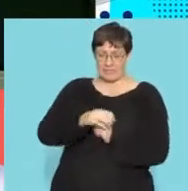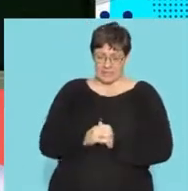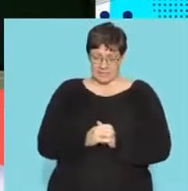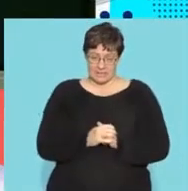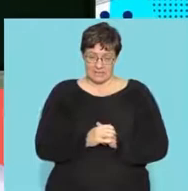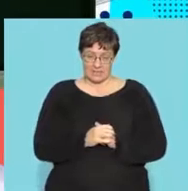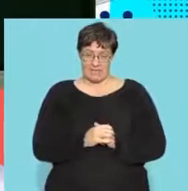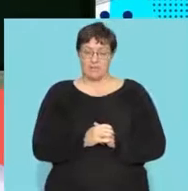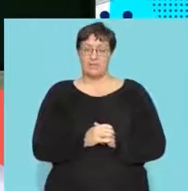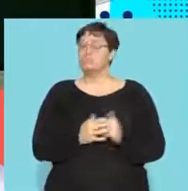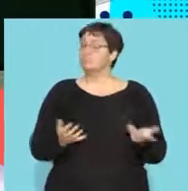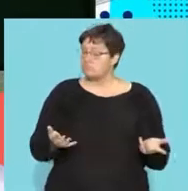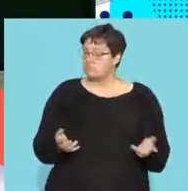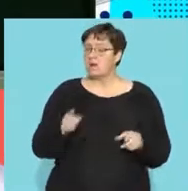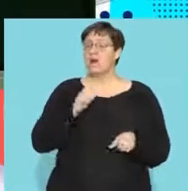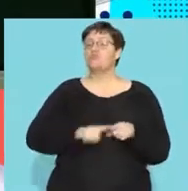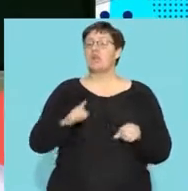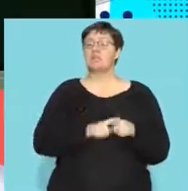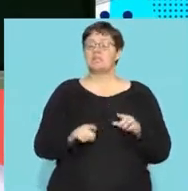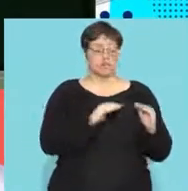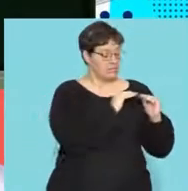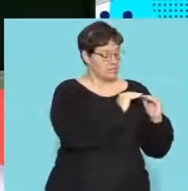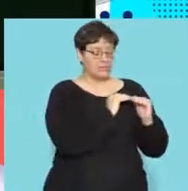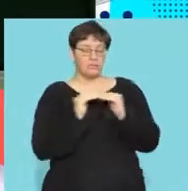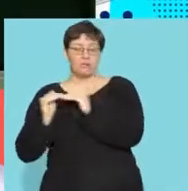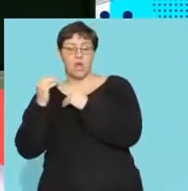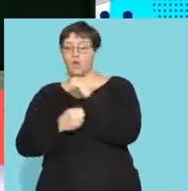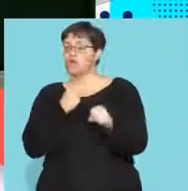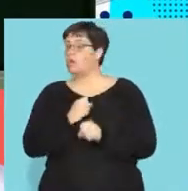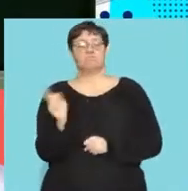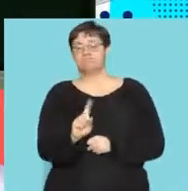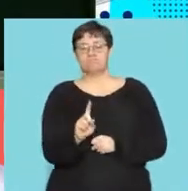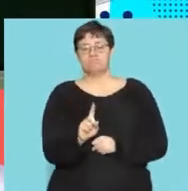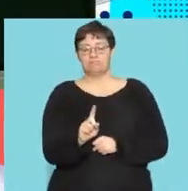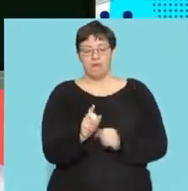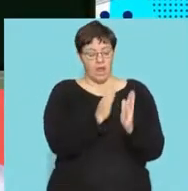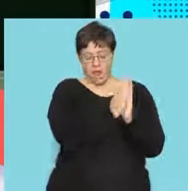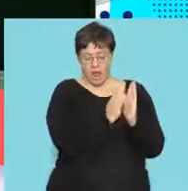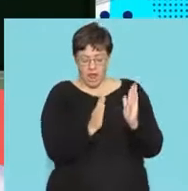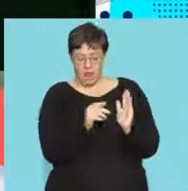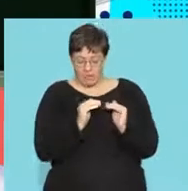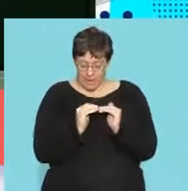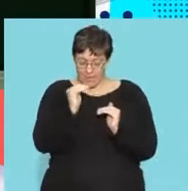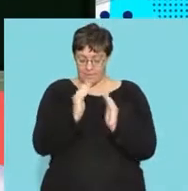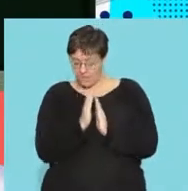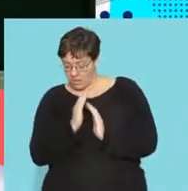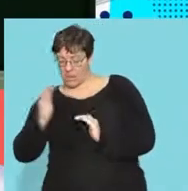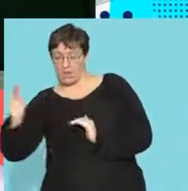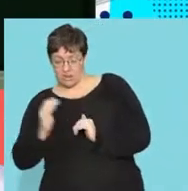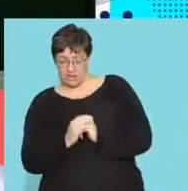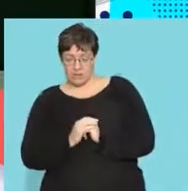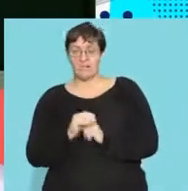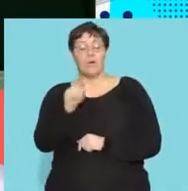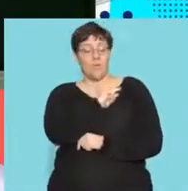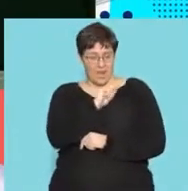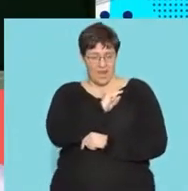okay? But the rental was not constant throughout the year. There was a change in my rental, as a result of which